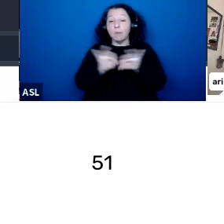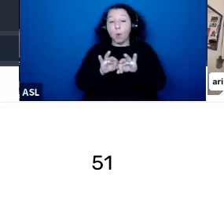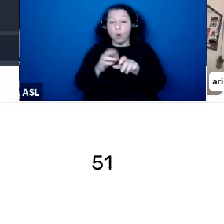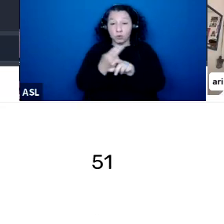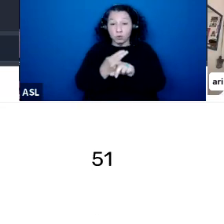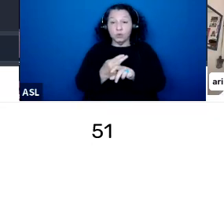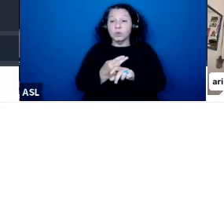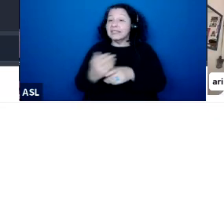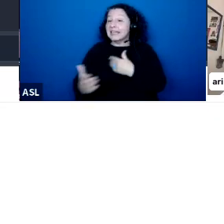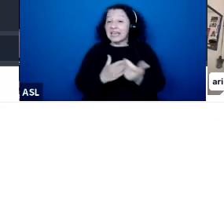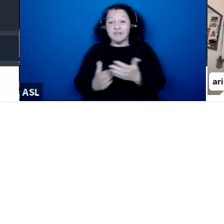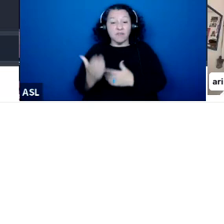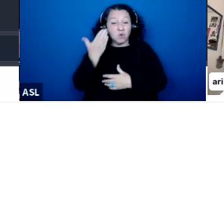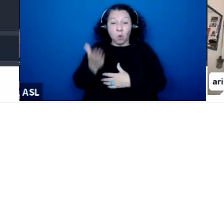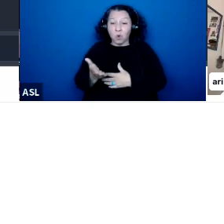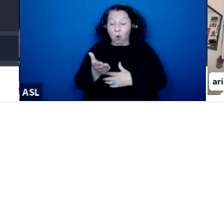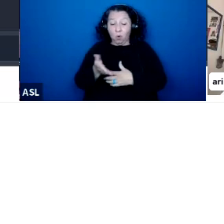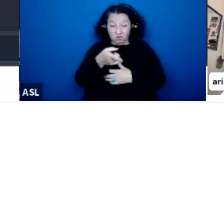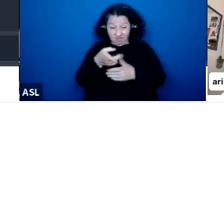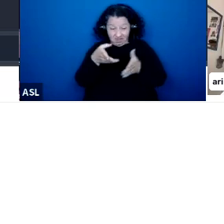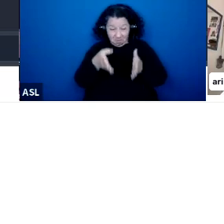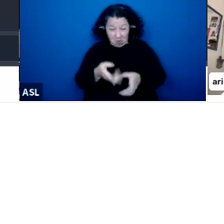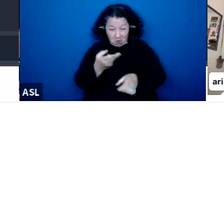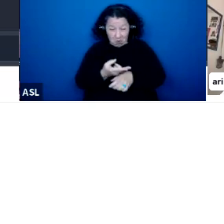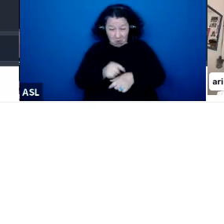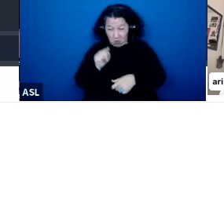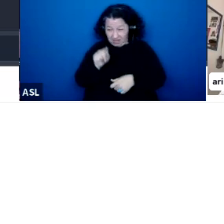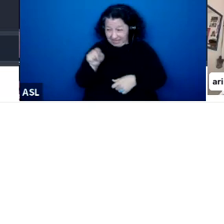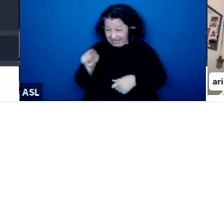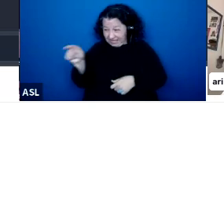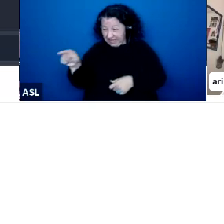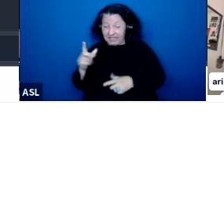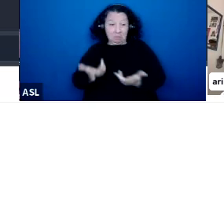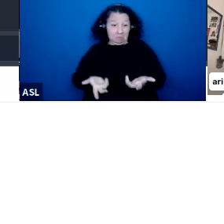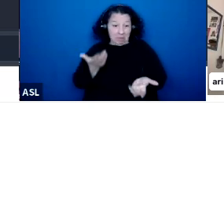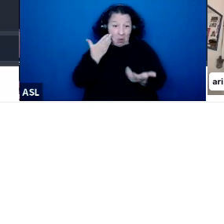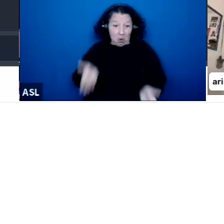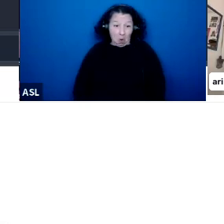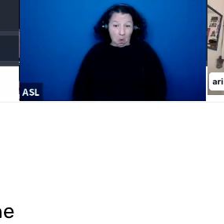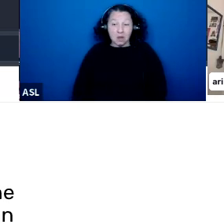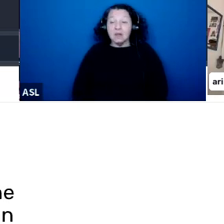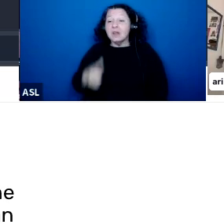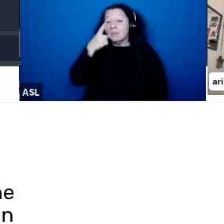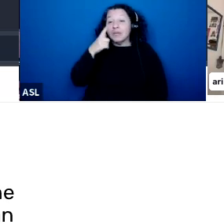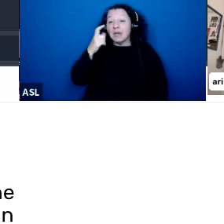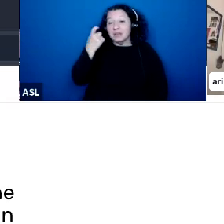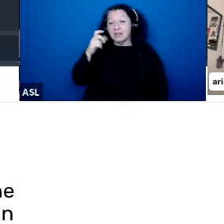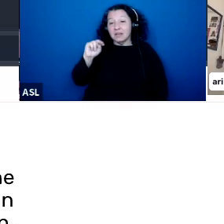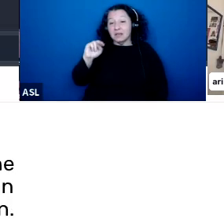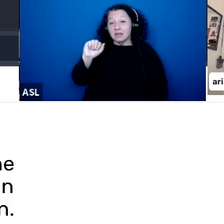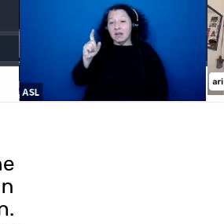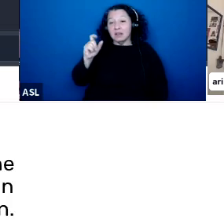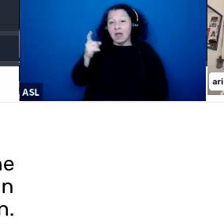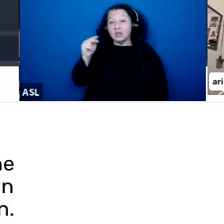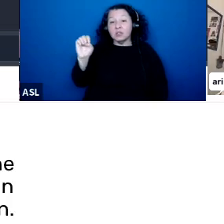it's very important to use it even if you don't know if the person used opioids, because